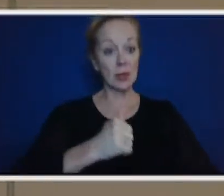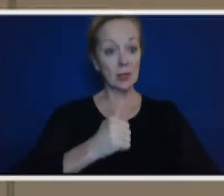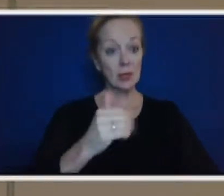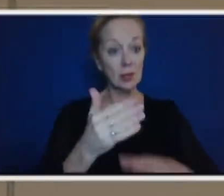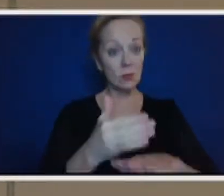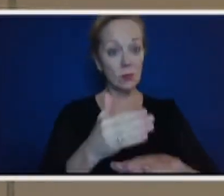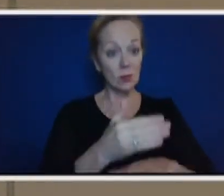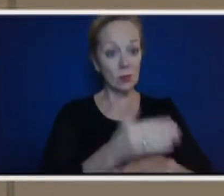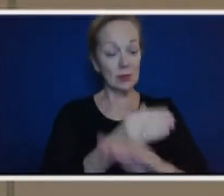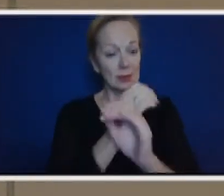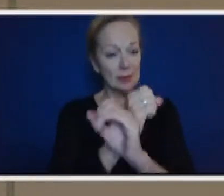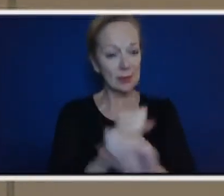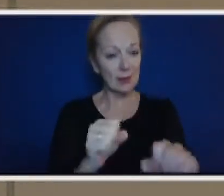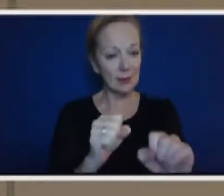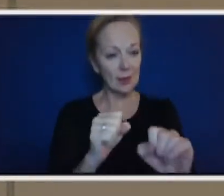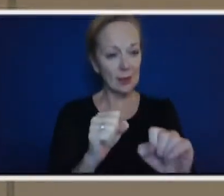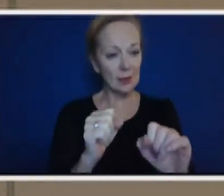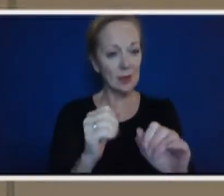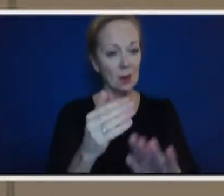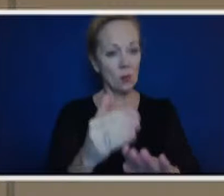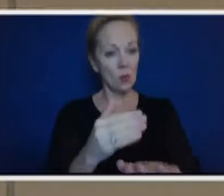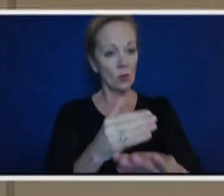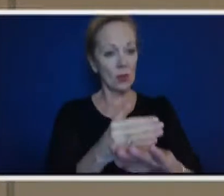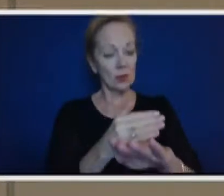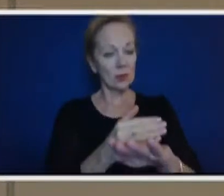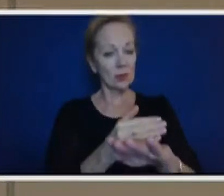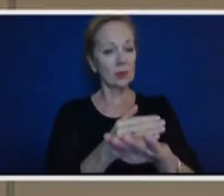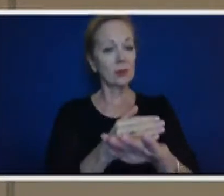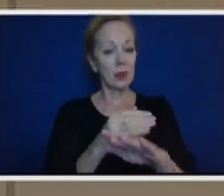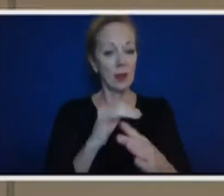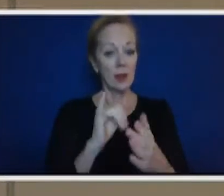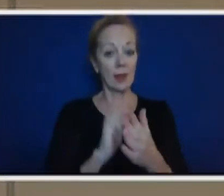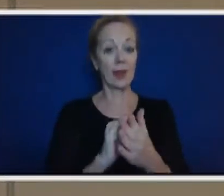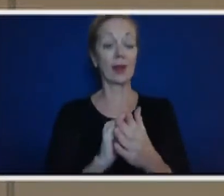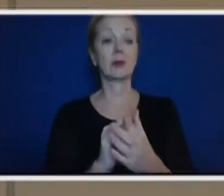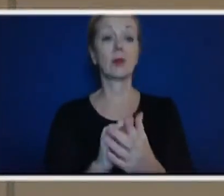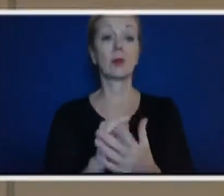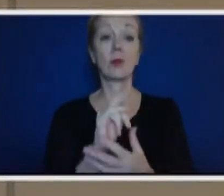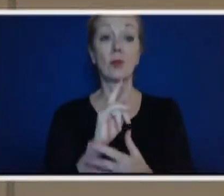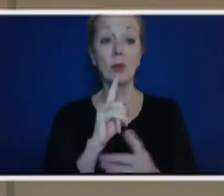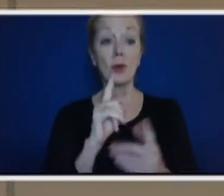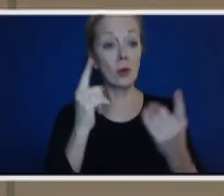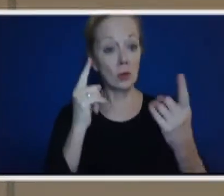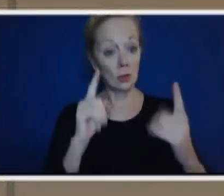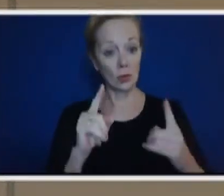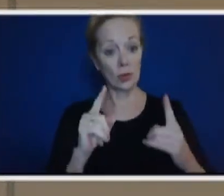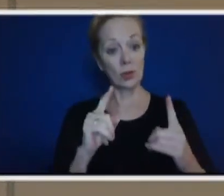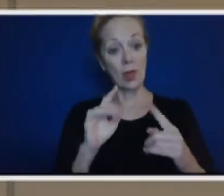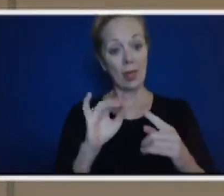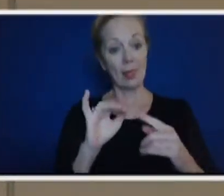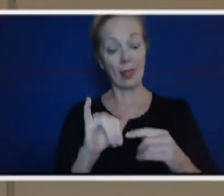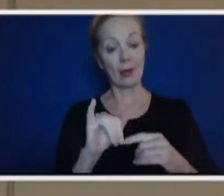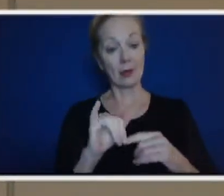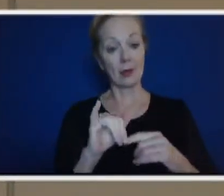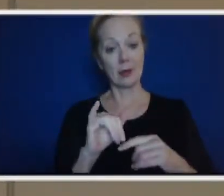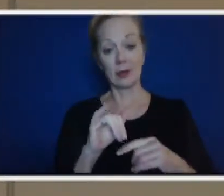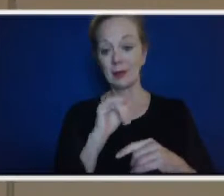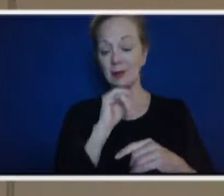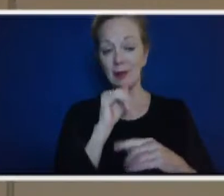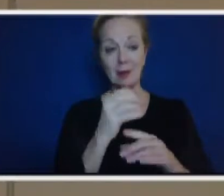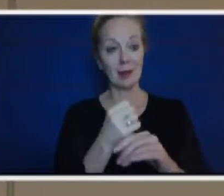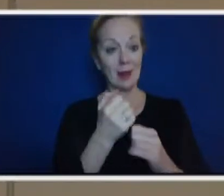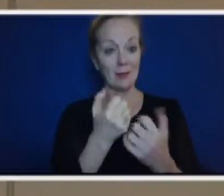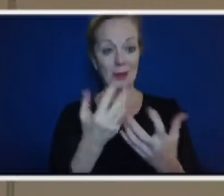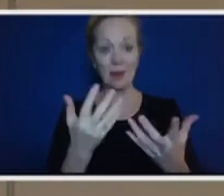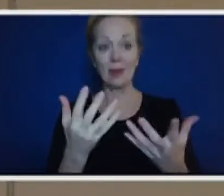the safety improvements that were agreed to. And even then, they didn't get everything that